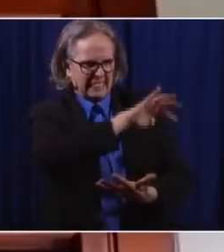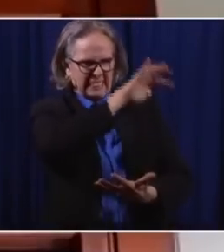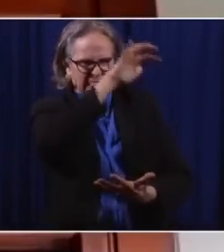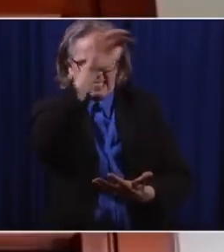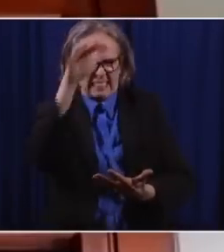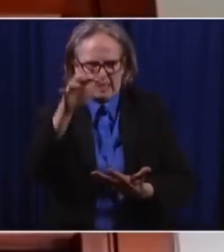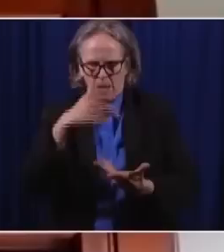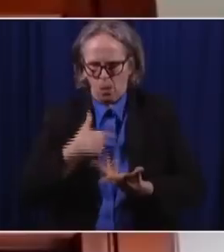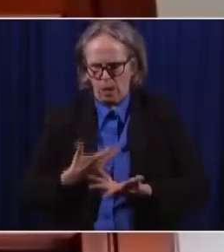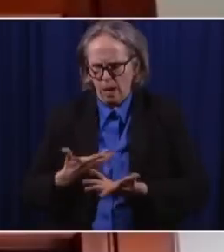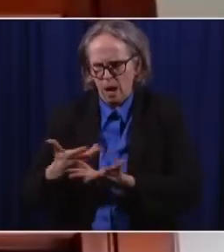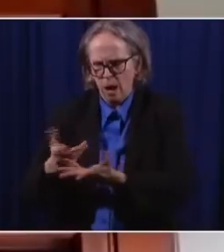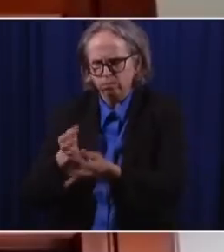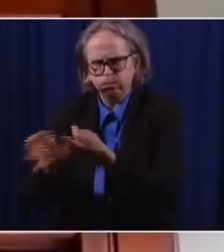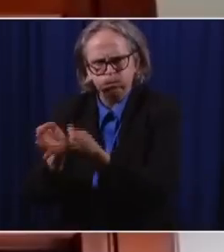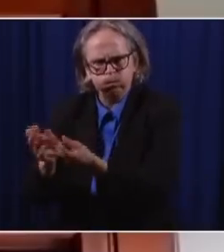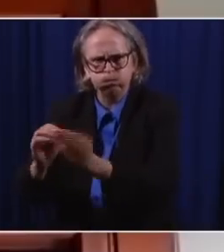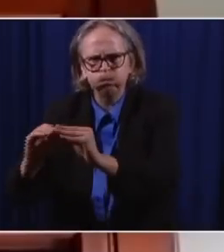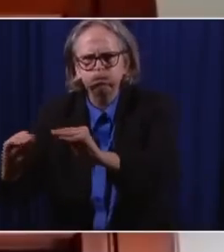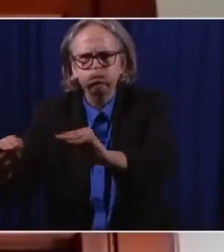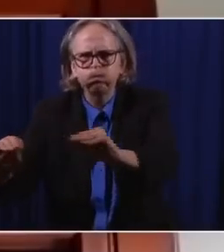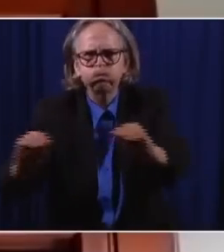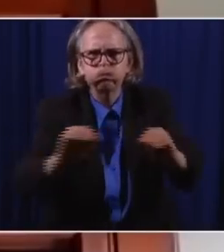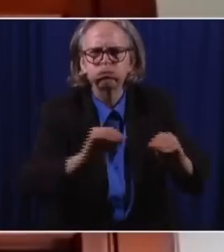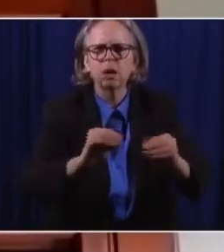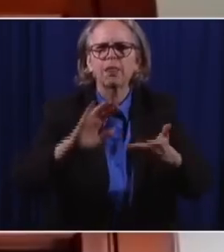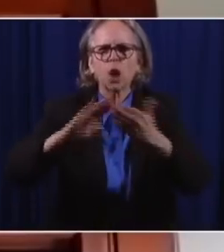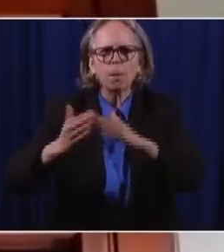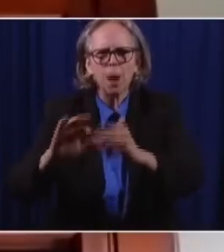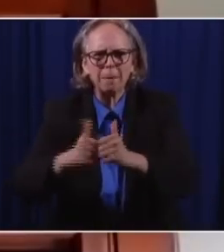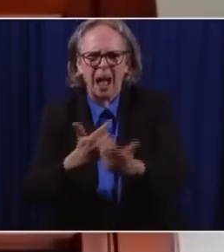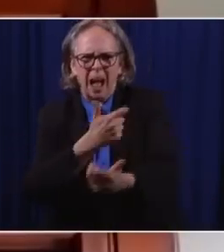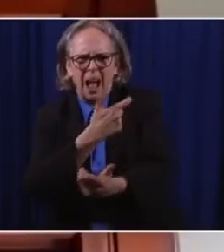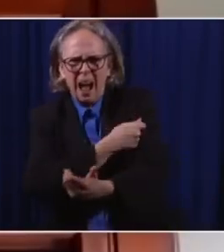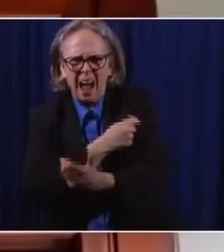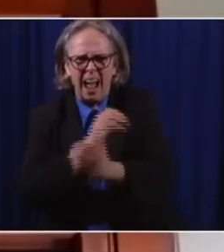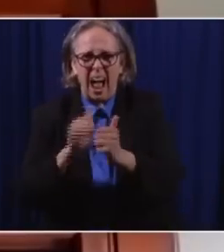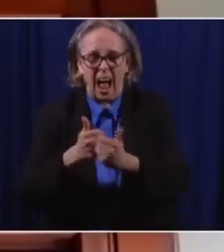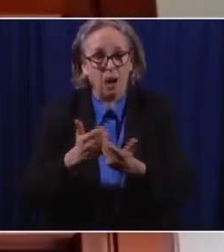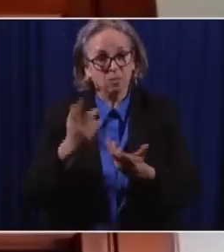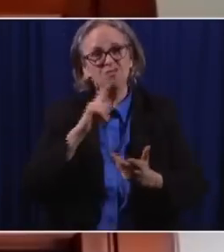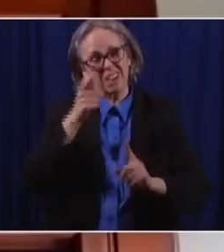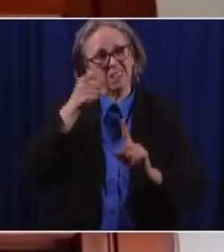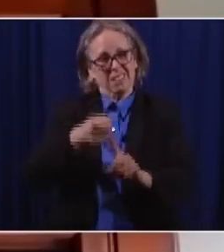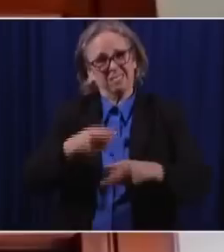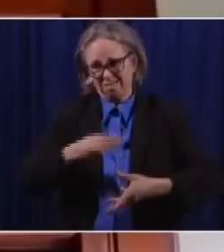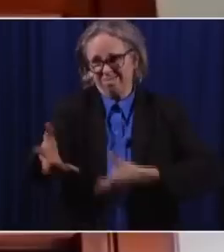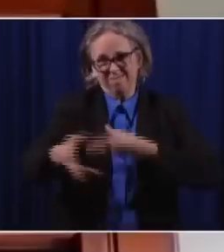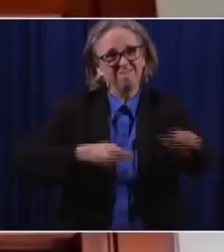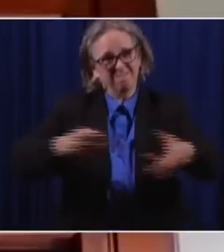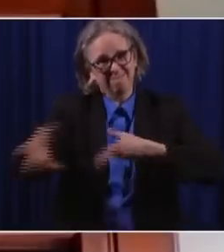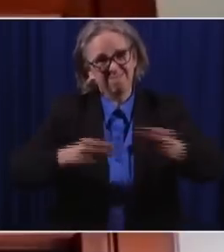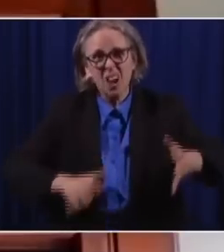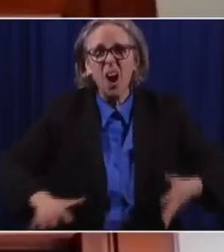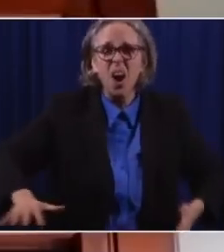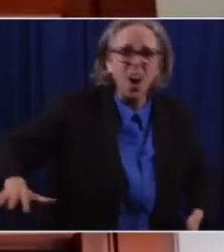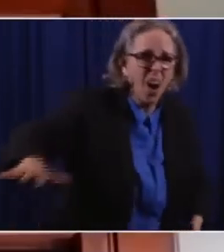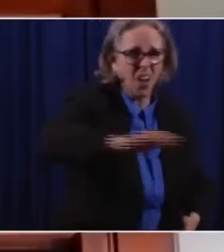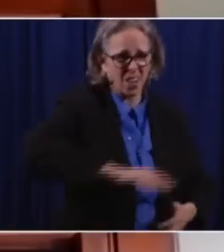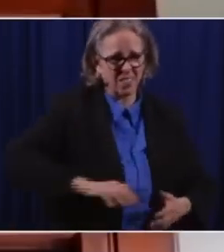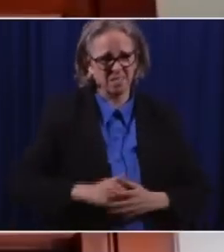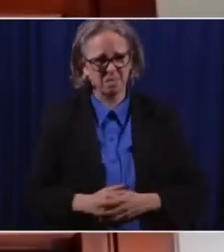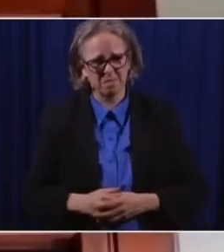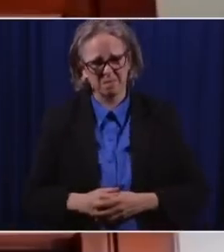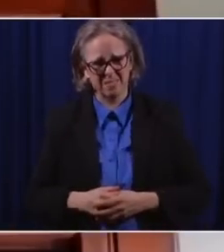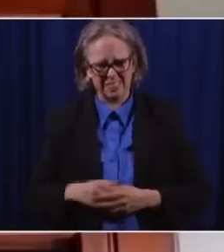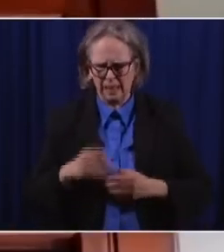the vaccine, but also to ensuring access to that vaccine, whether it's through vaccine clinics or through